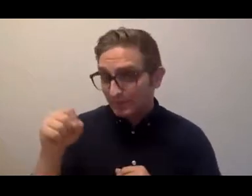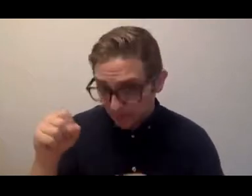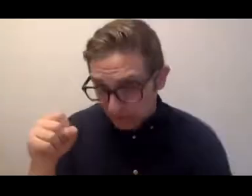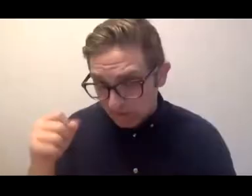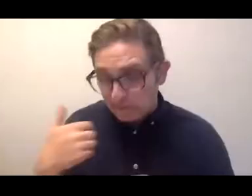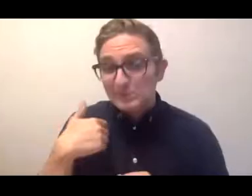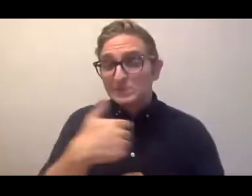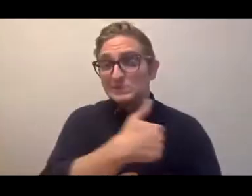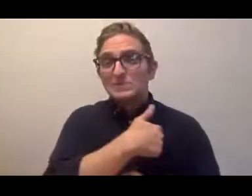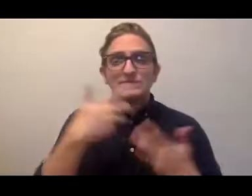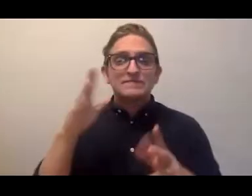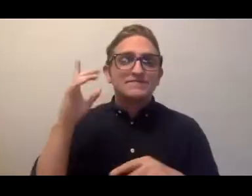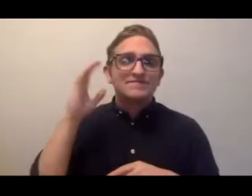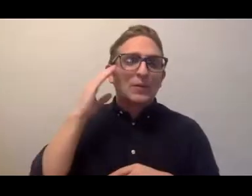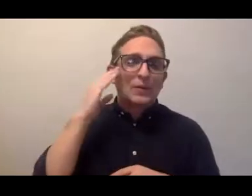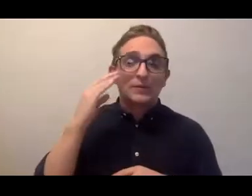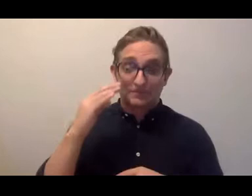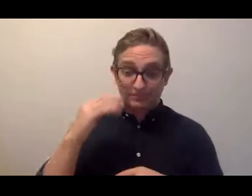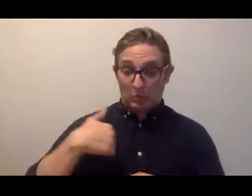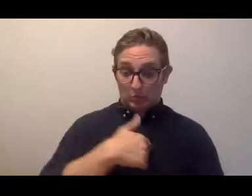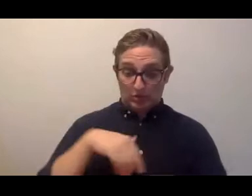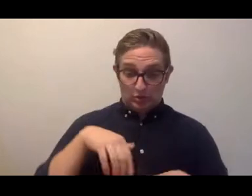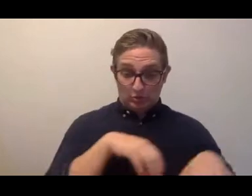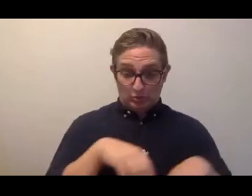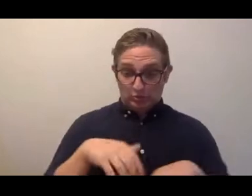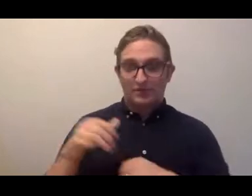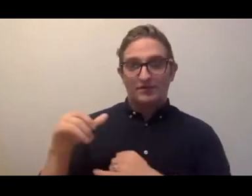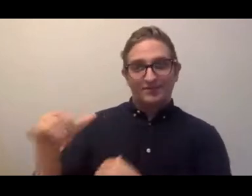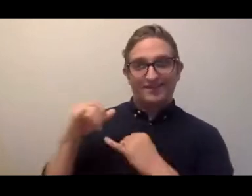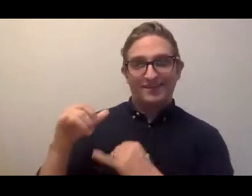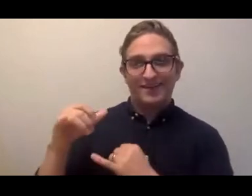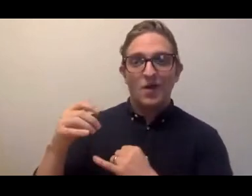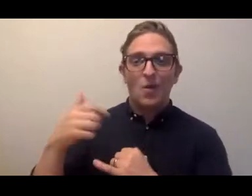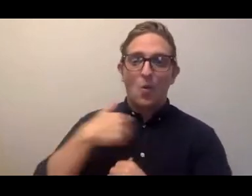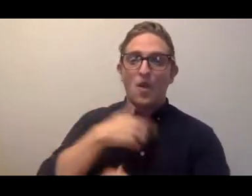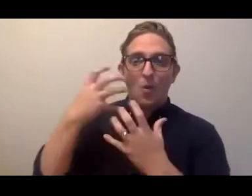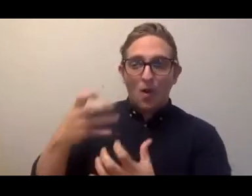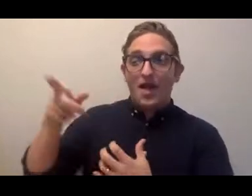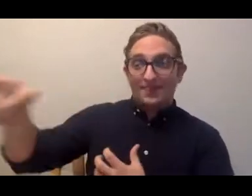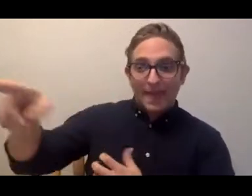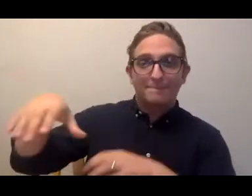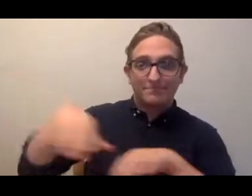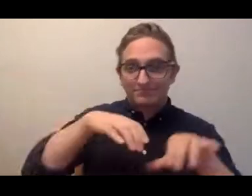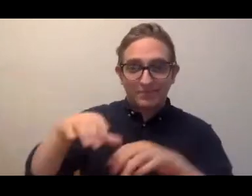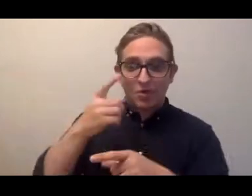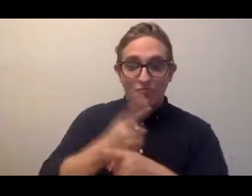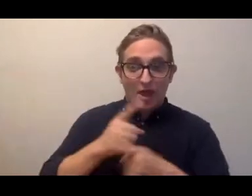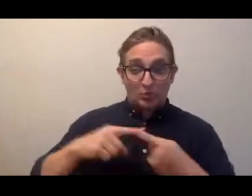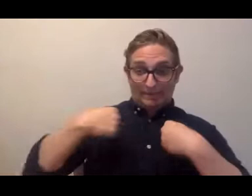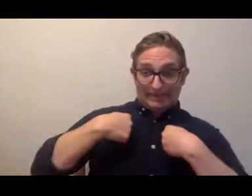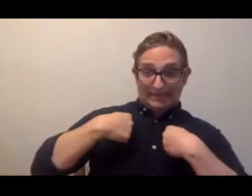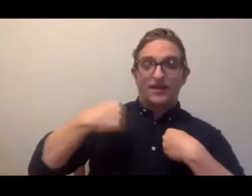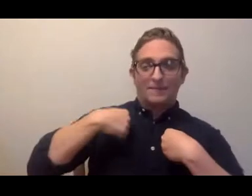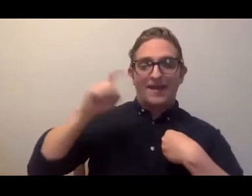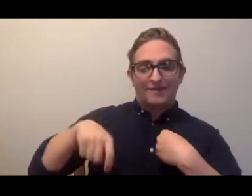we've all heard do unto others as you would have them do unto you. Right? Like, who hasn't heard that at some point in their lives? Exactly. That's